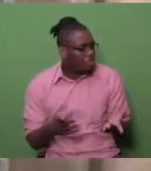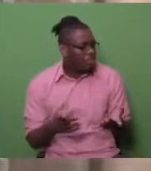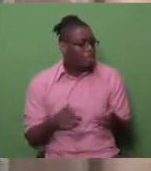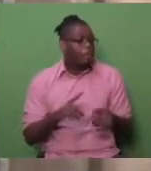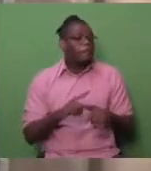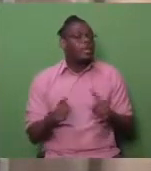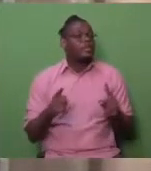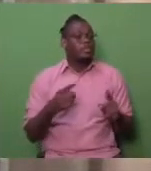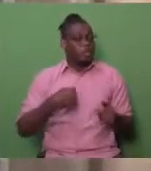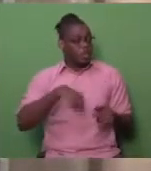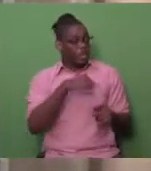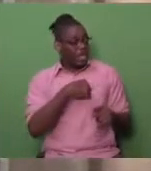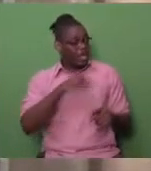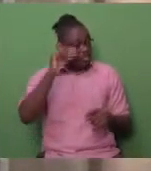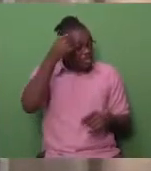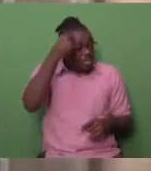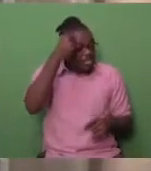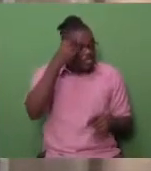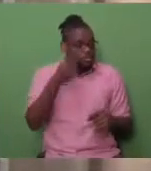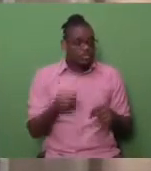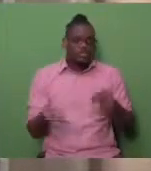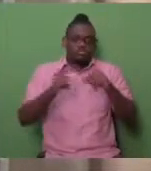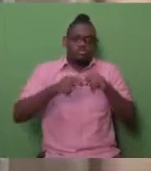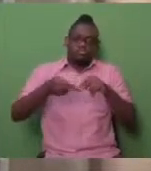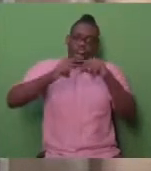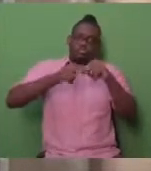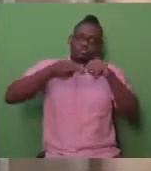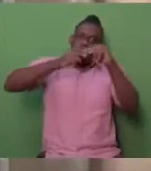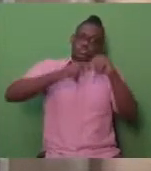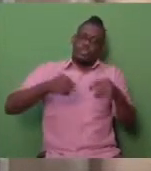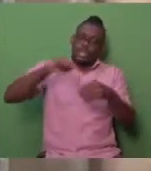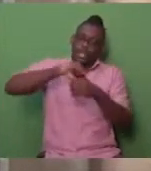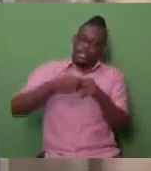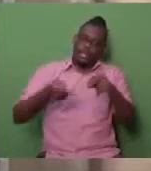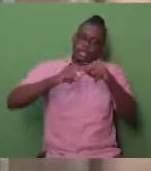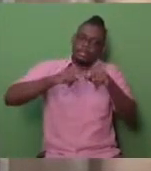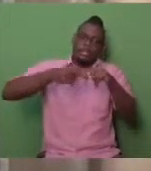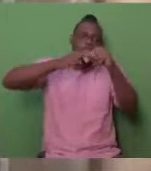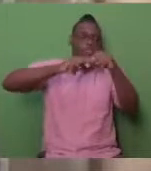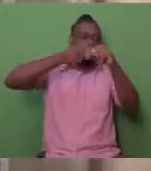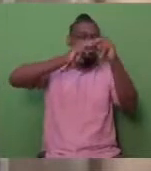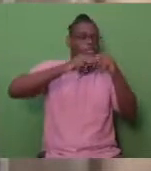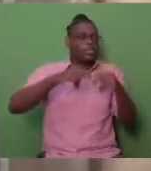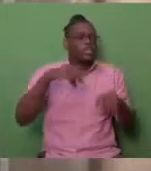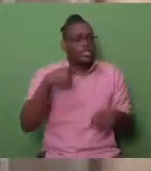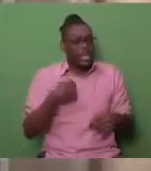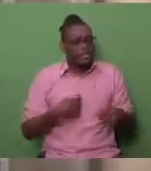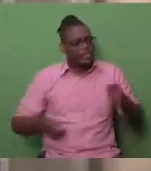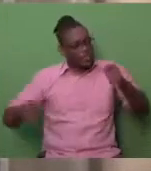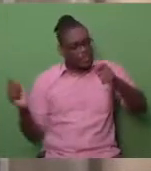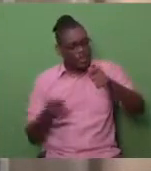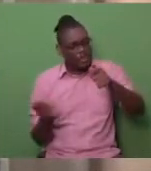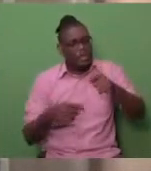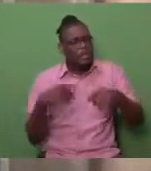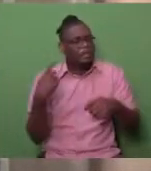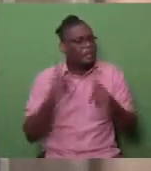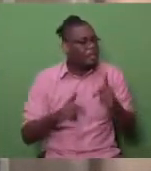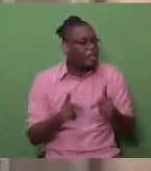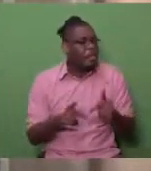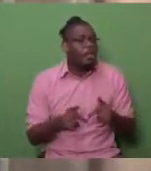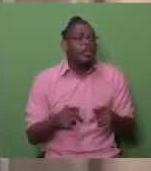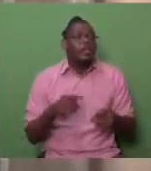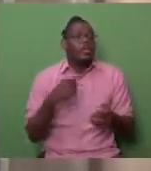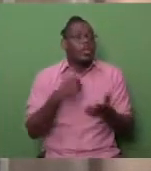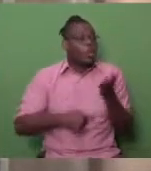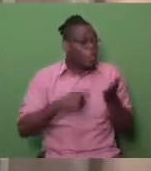government? There's a famous phrase, taxation without representation is tyranny. What this government is doing